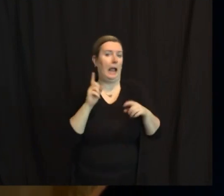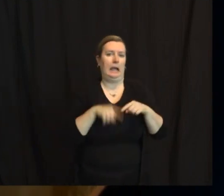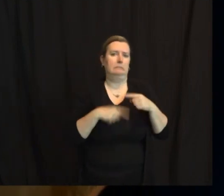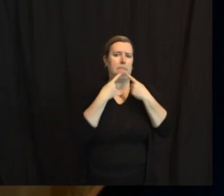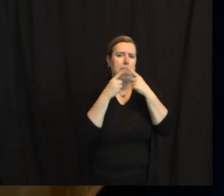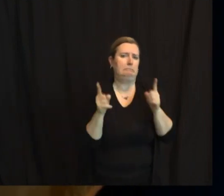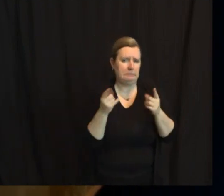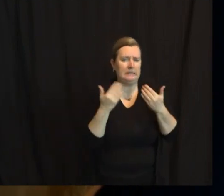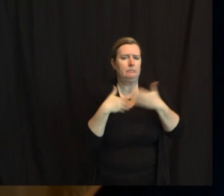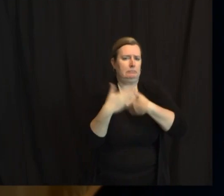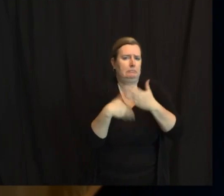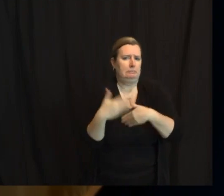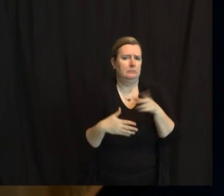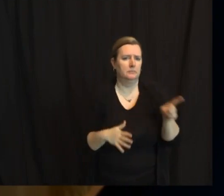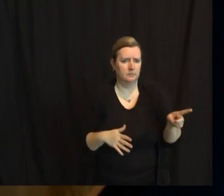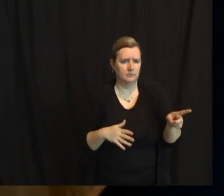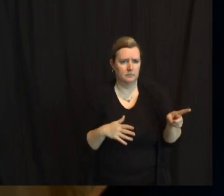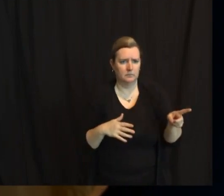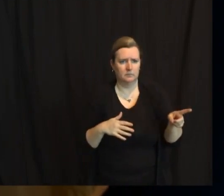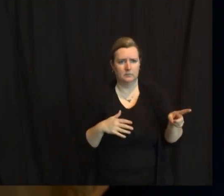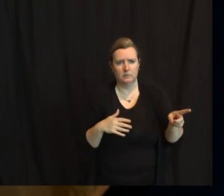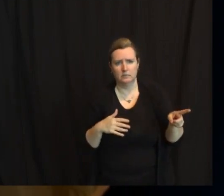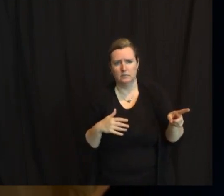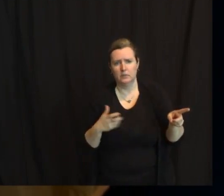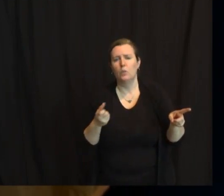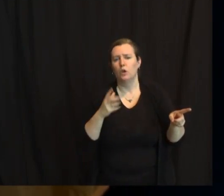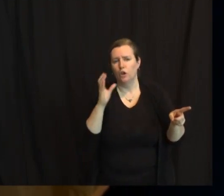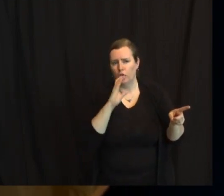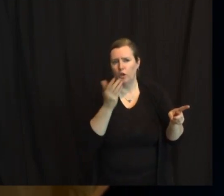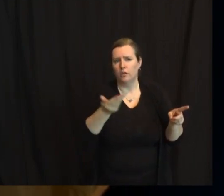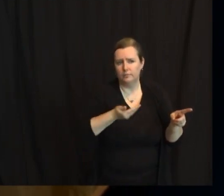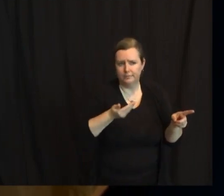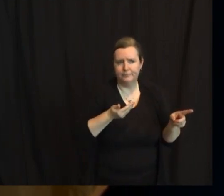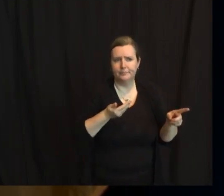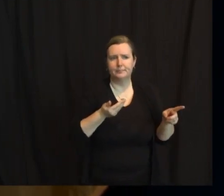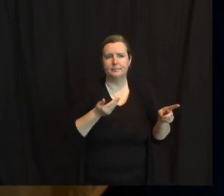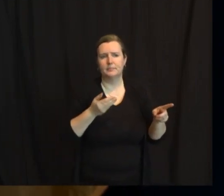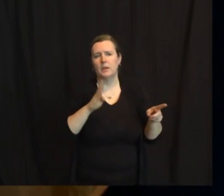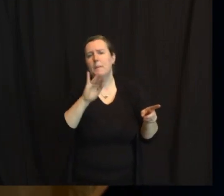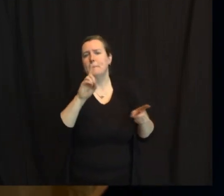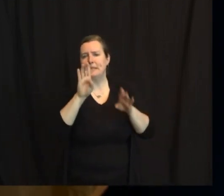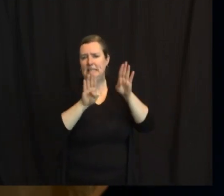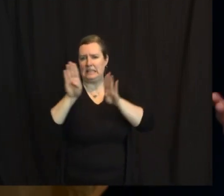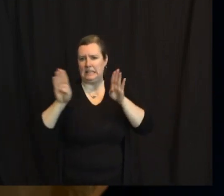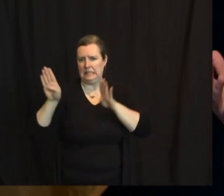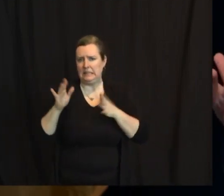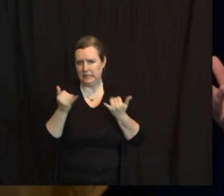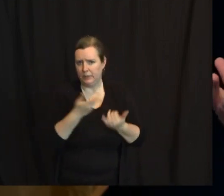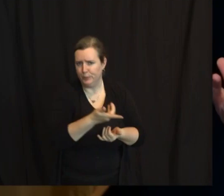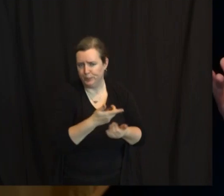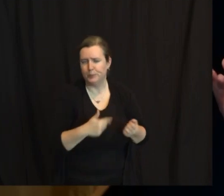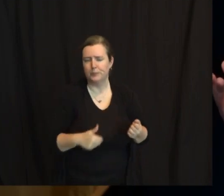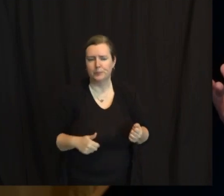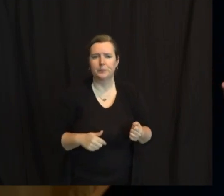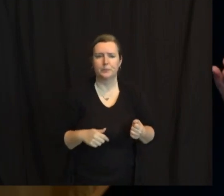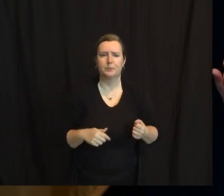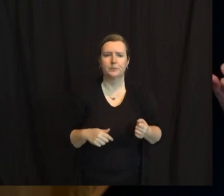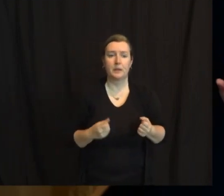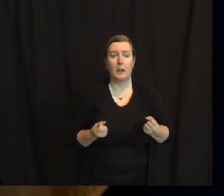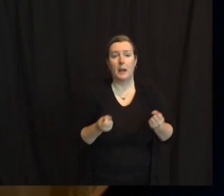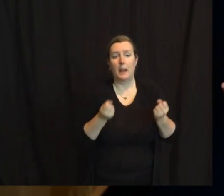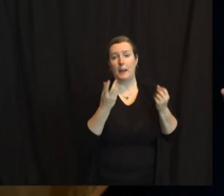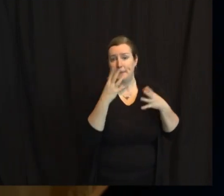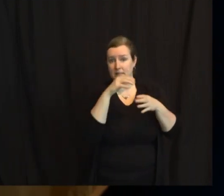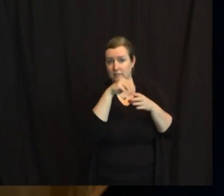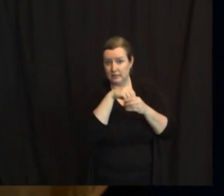the procurement laws, but I would imagine that it's going to be based on the output, not necessarily the number of folks who would be participating in the call